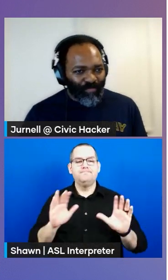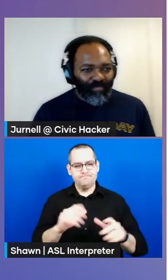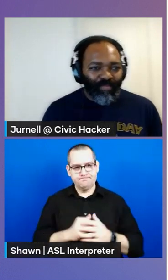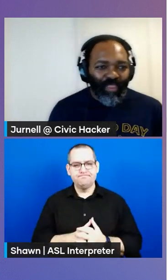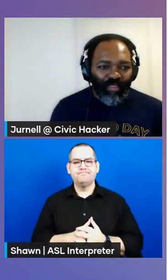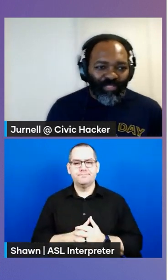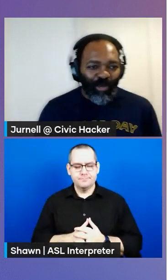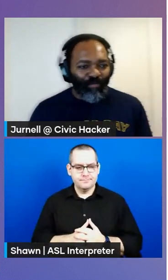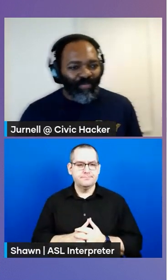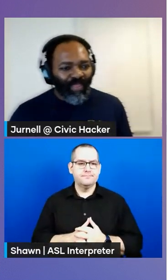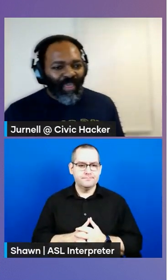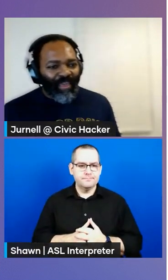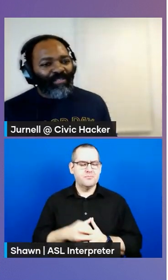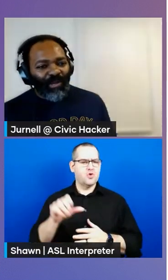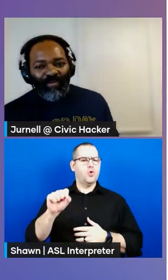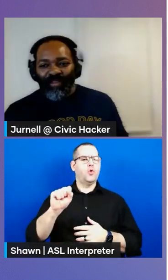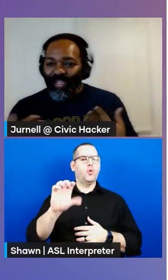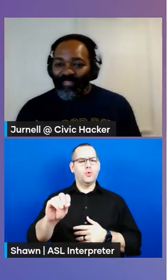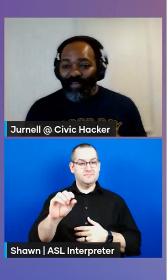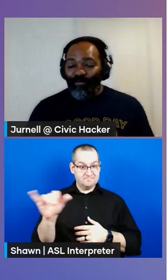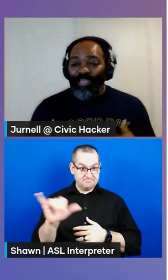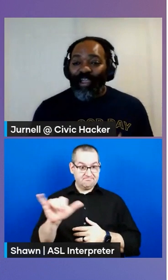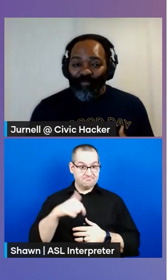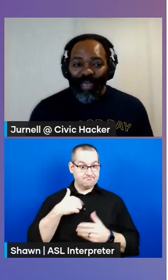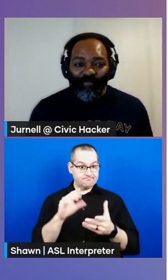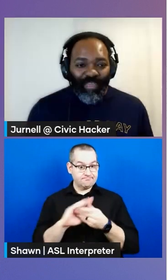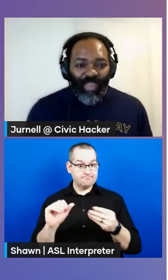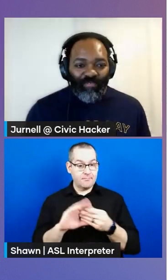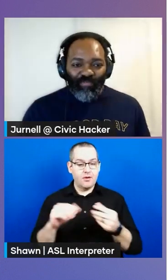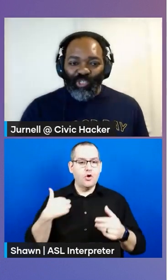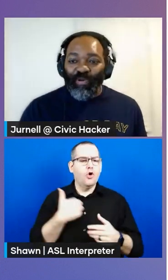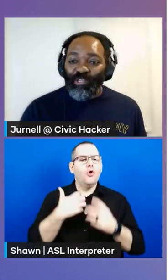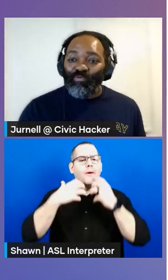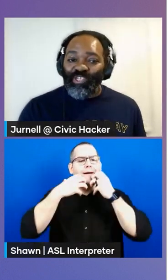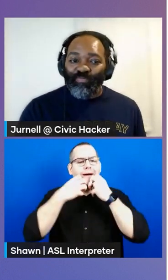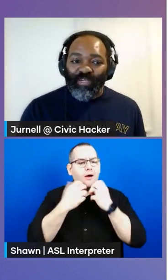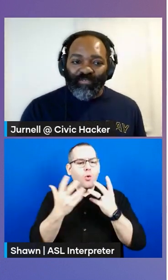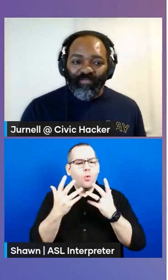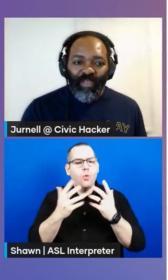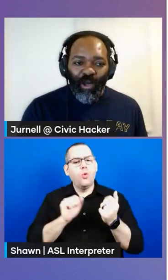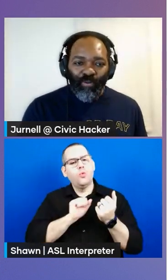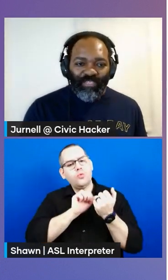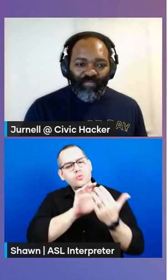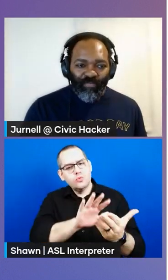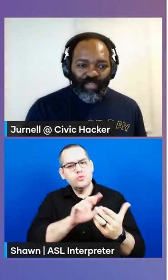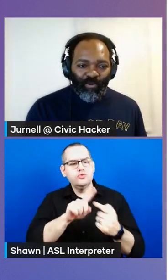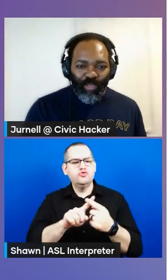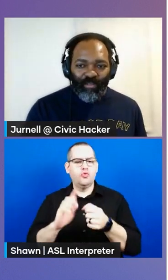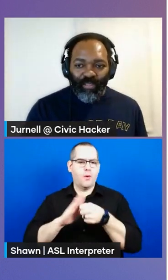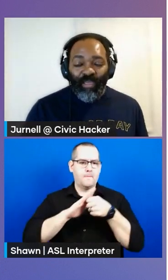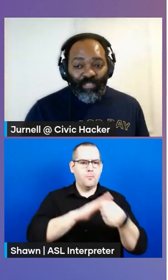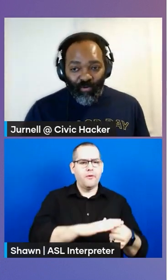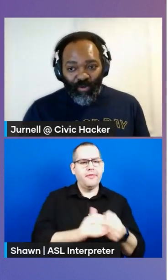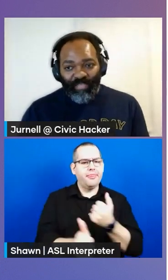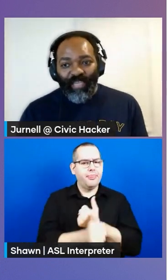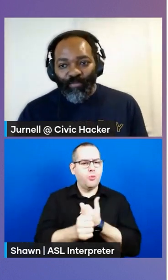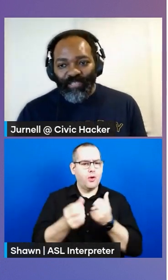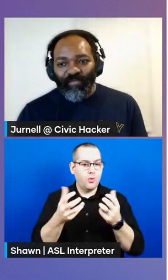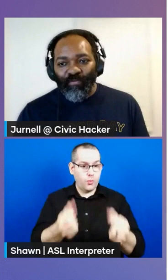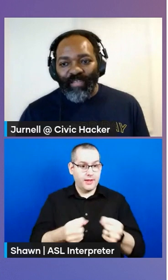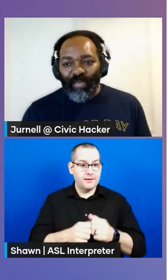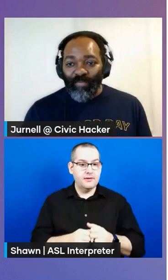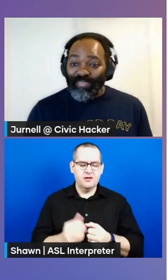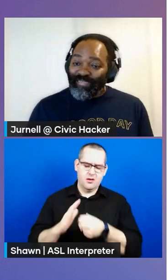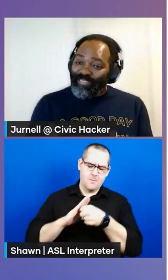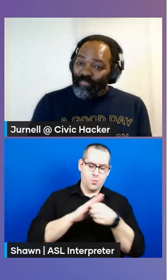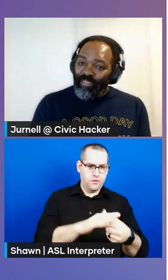Okay. So, and also, like I said, we care about being able to respond to oppressive threats quickly. So when I say